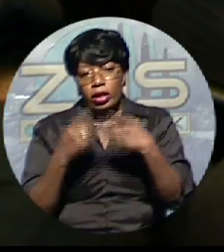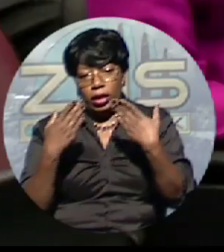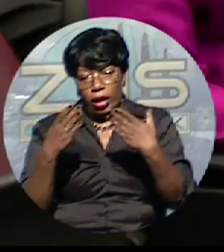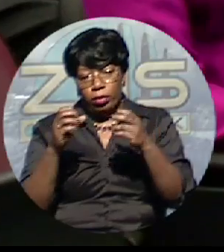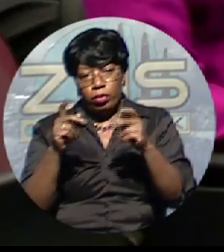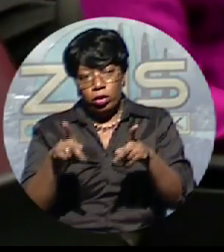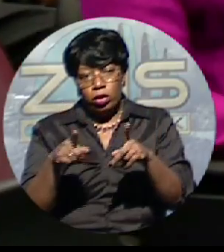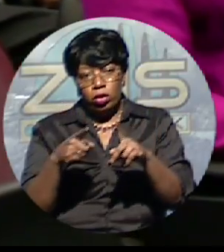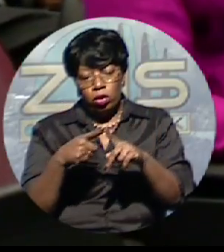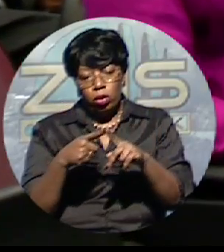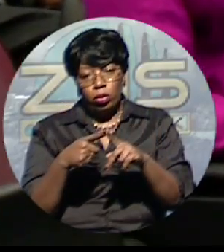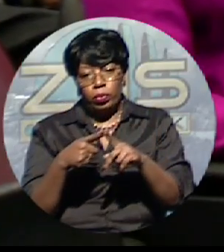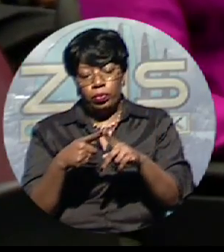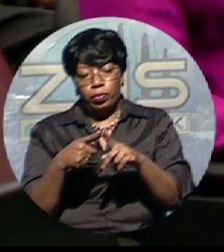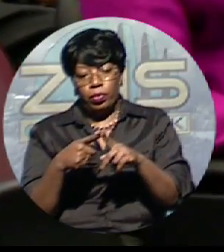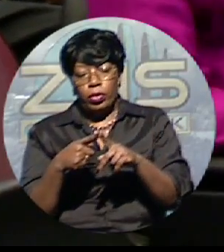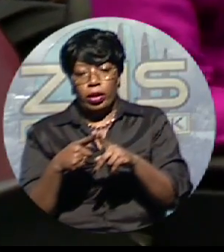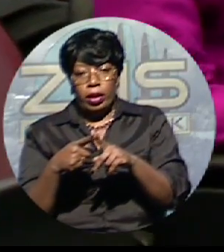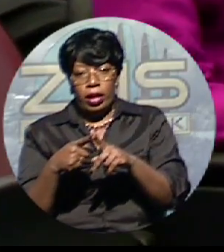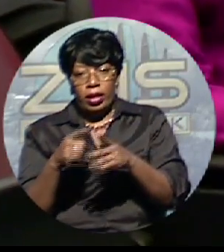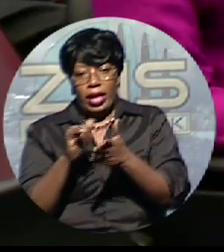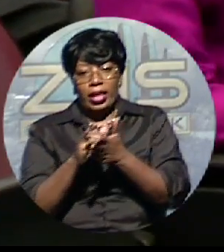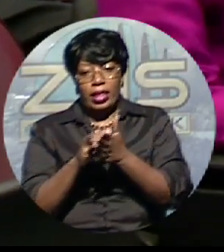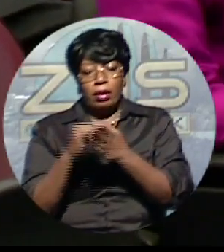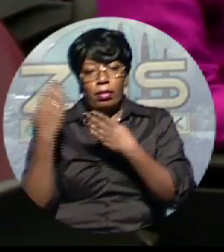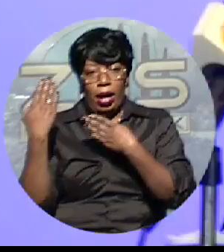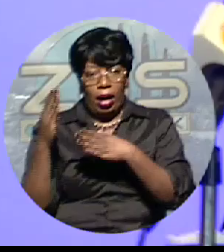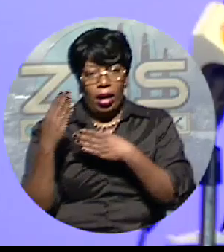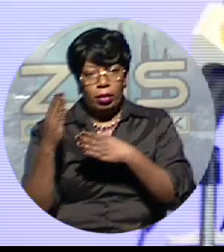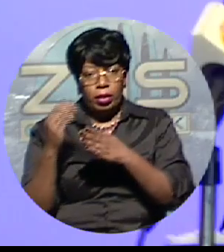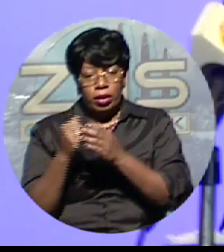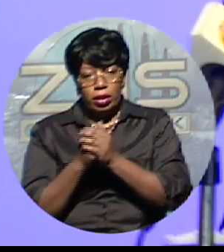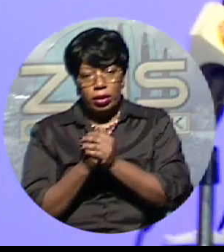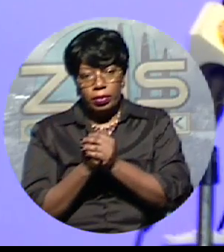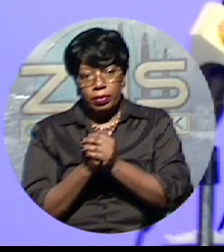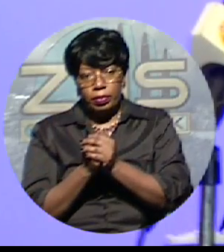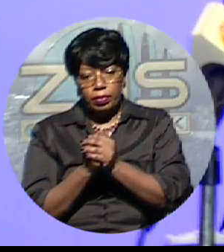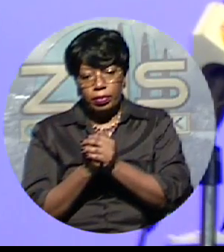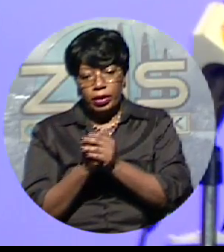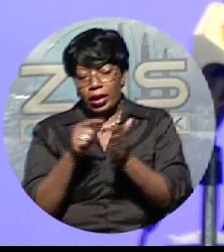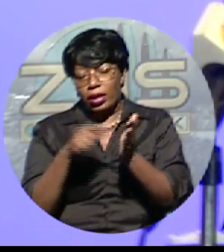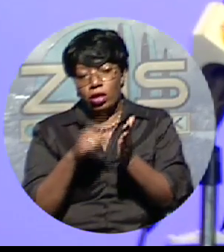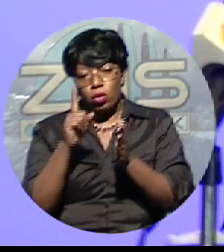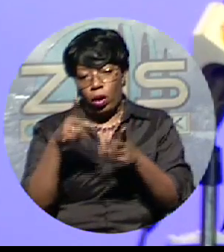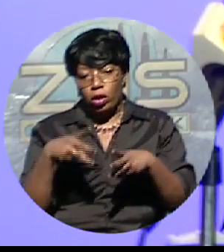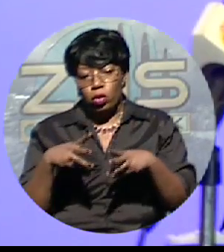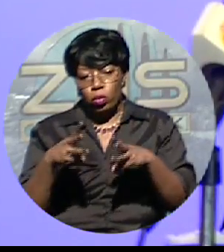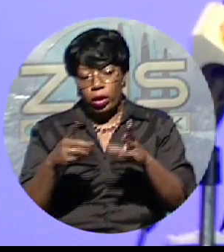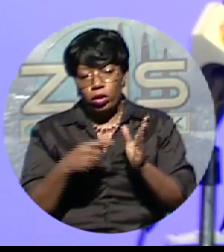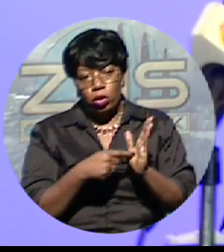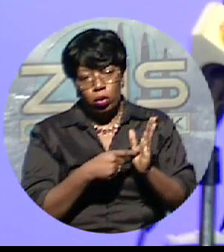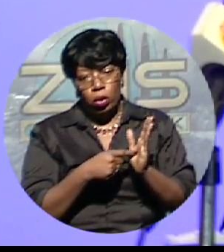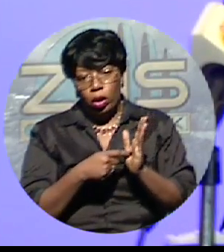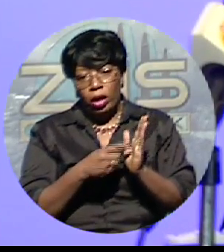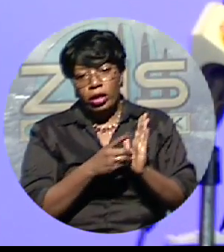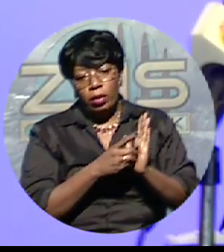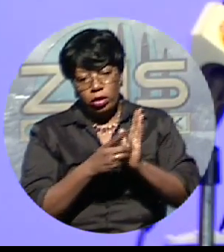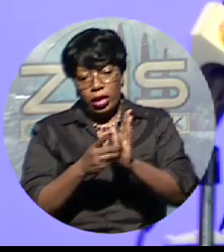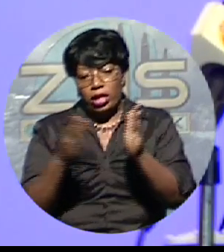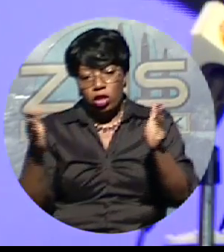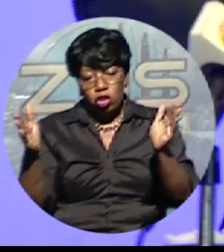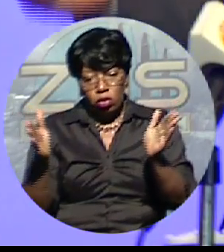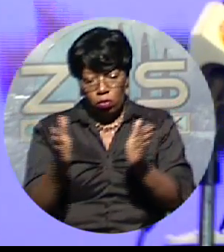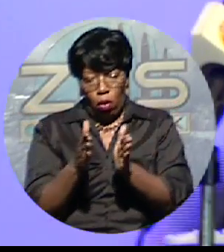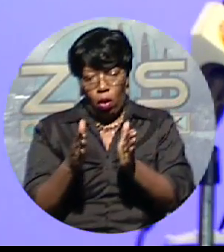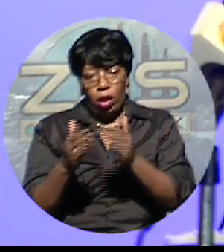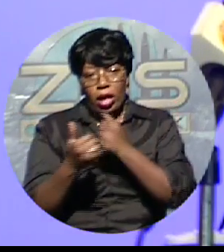to impress upon the host country that the Bahamas be given preeminence. This is one way of demonstrating that a small country can equal the